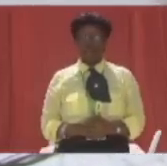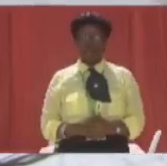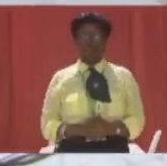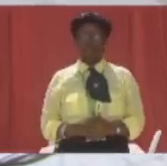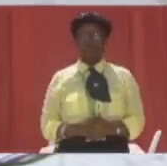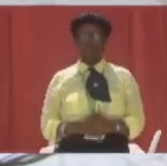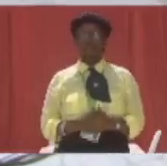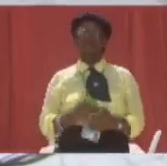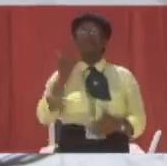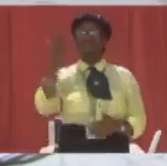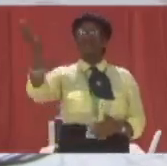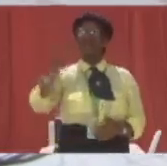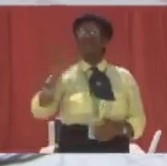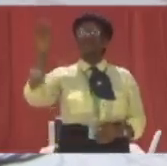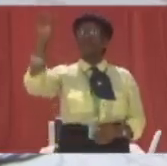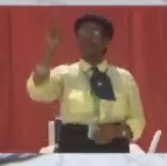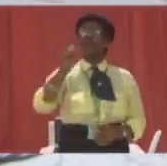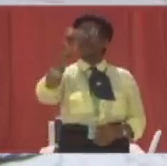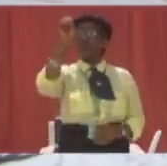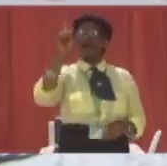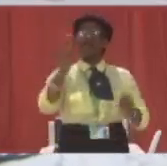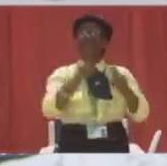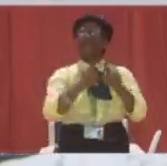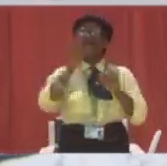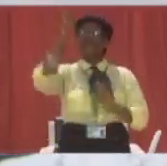There's no one like Him.